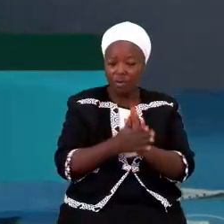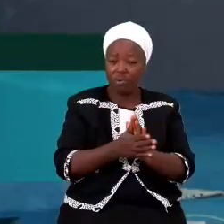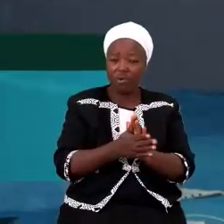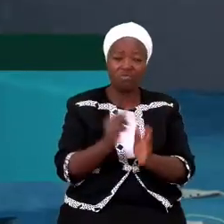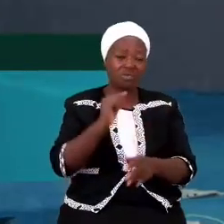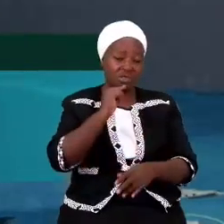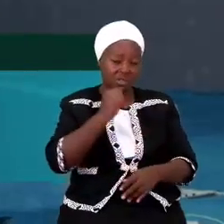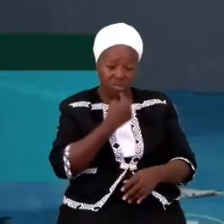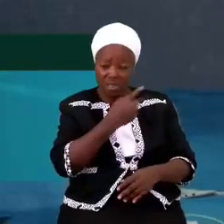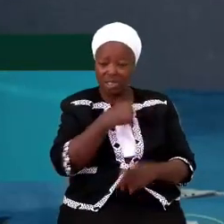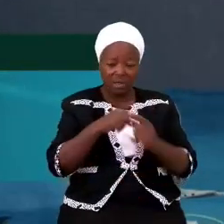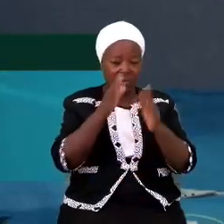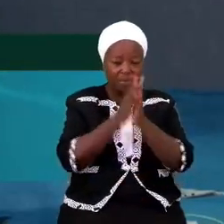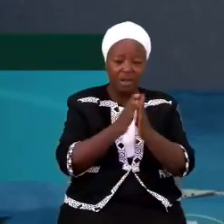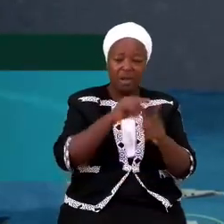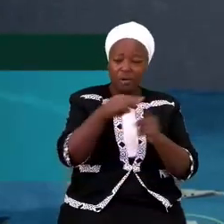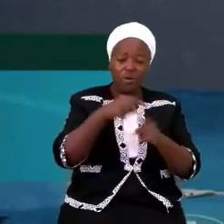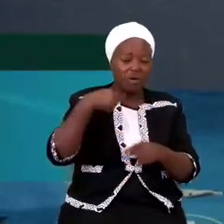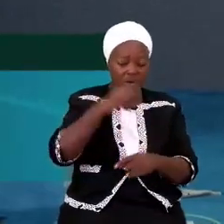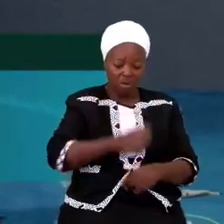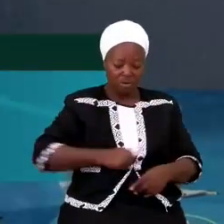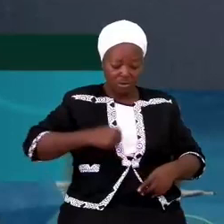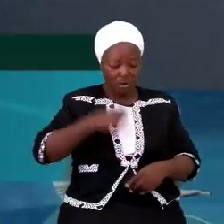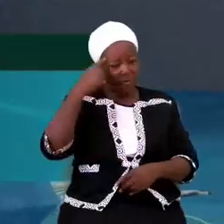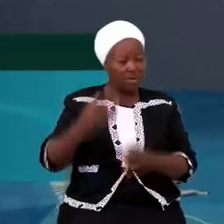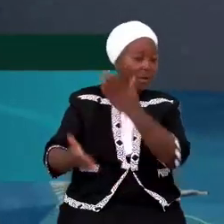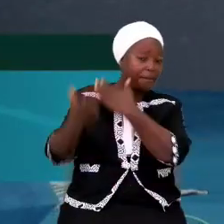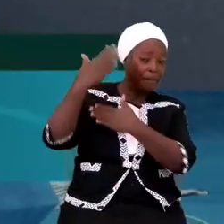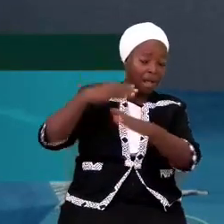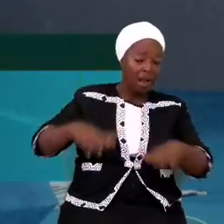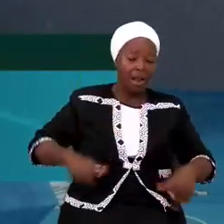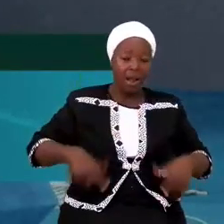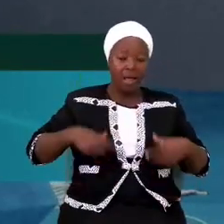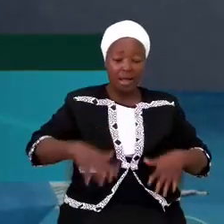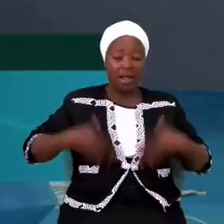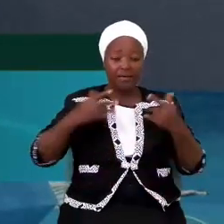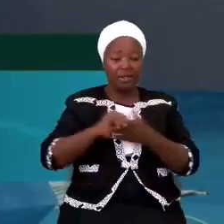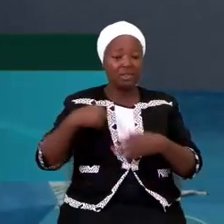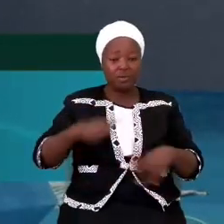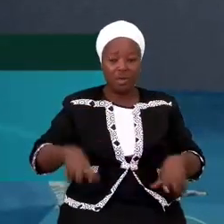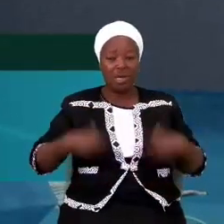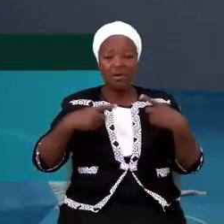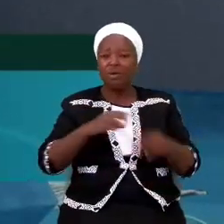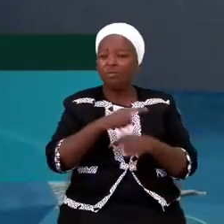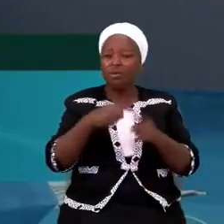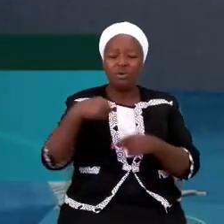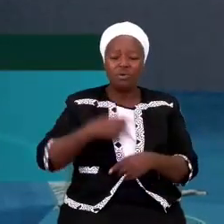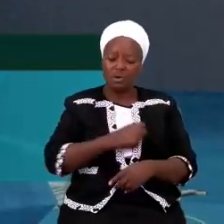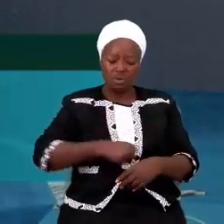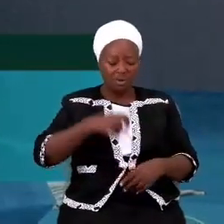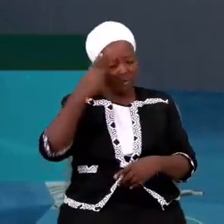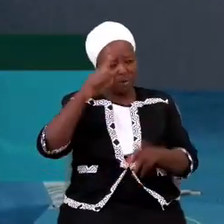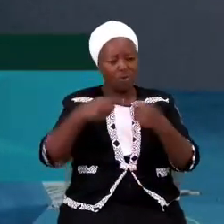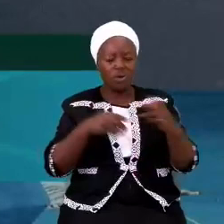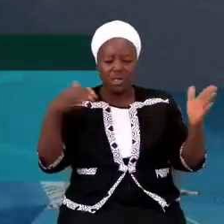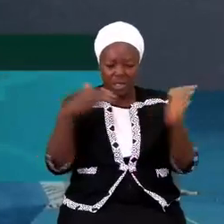for contradicting God, opposing God, going the negative direction. God says, go this way, and then